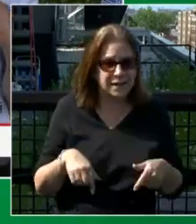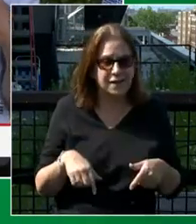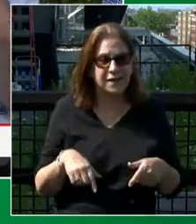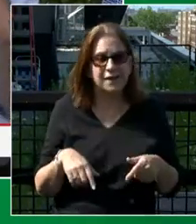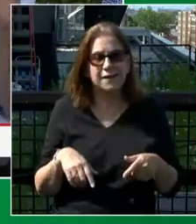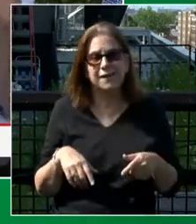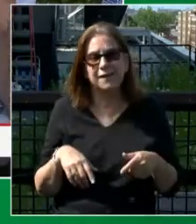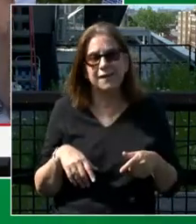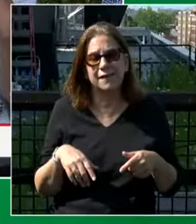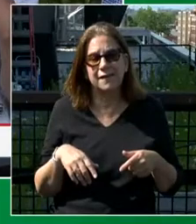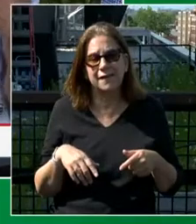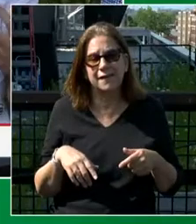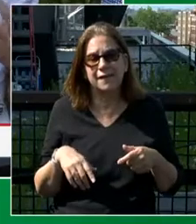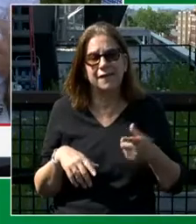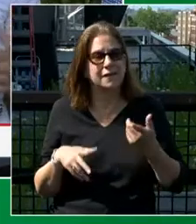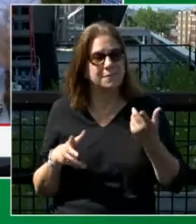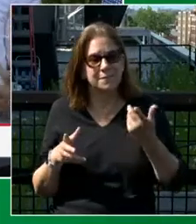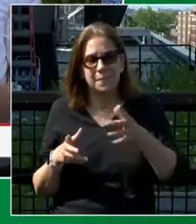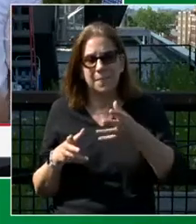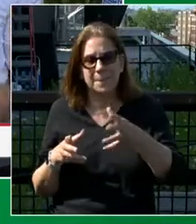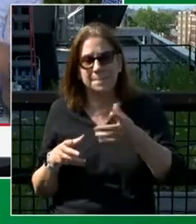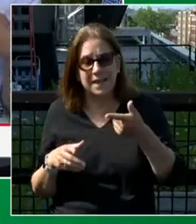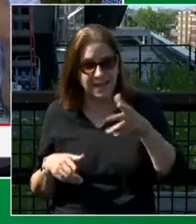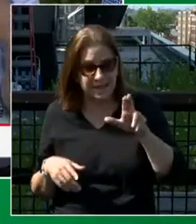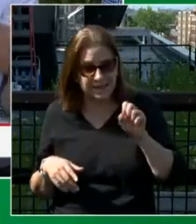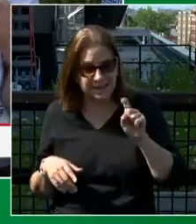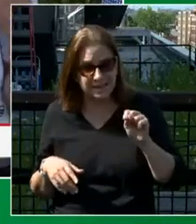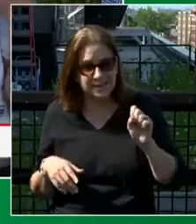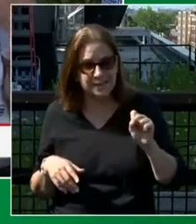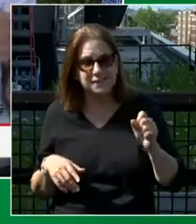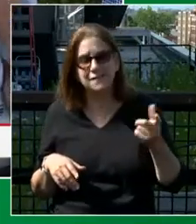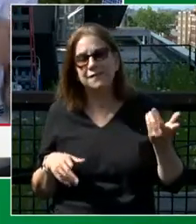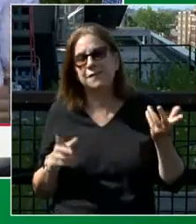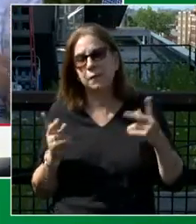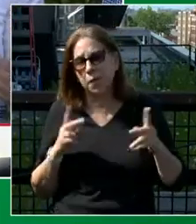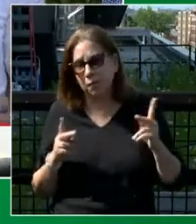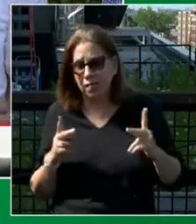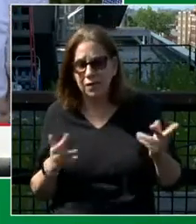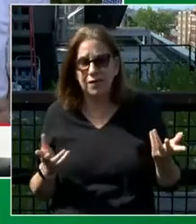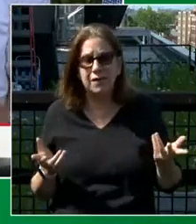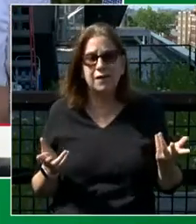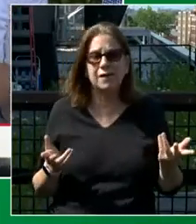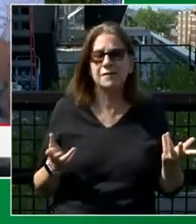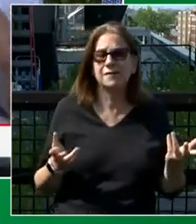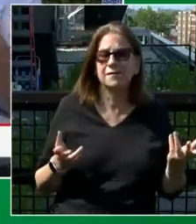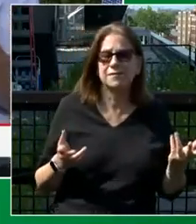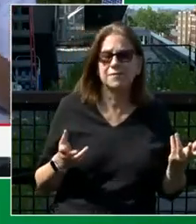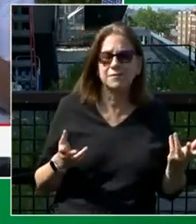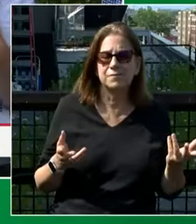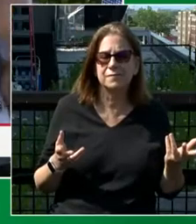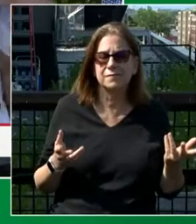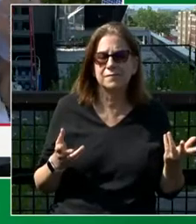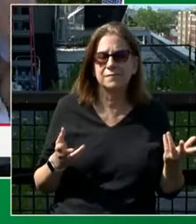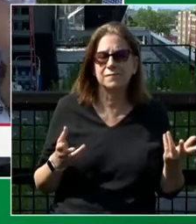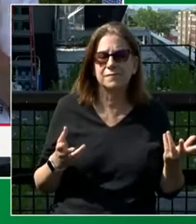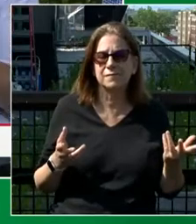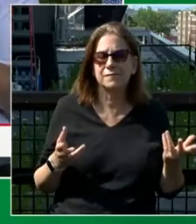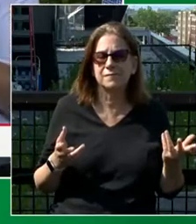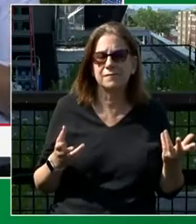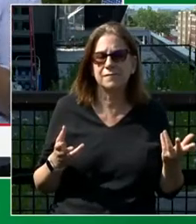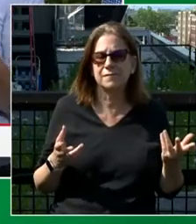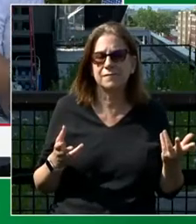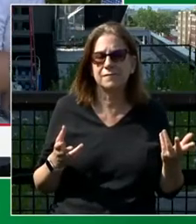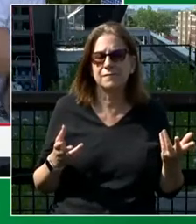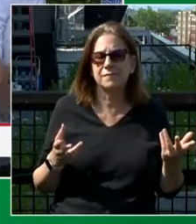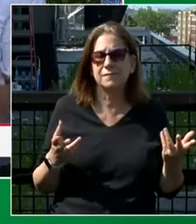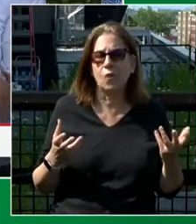like, oh, well, they feel free to come back out. And so they want everything to be pre-pandemic. One of the biggest challenges, and this is something